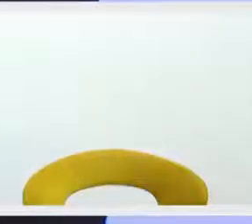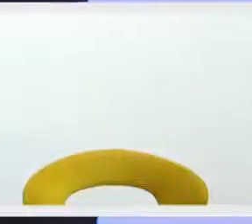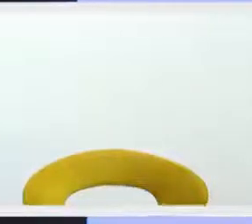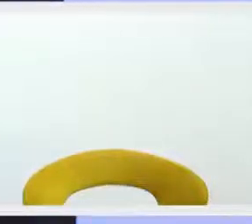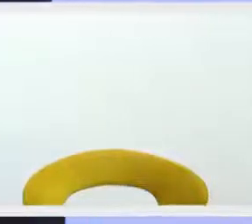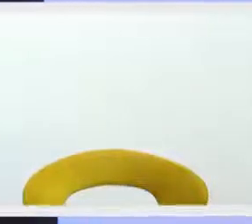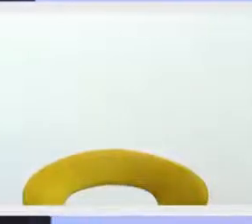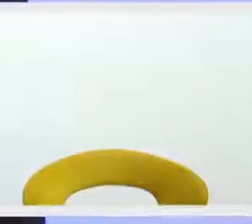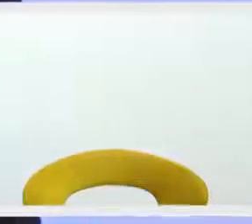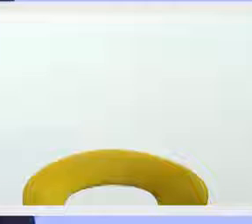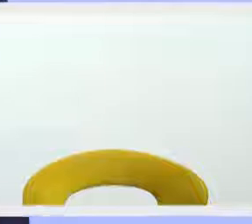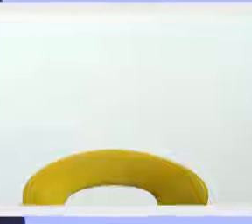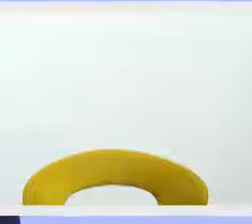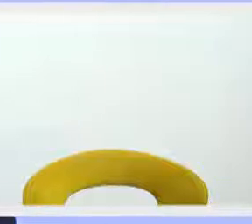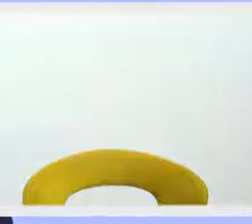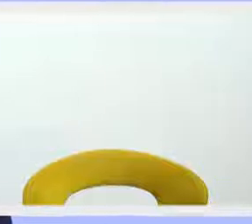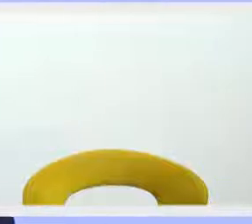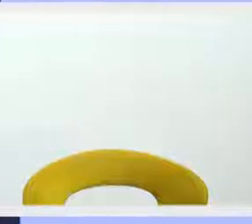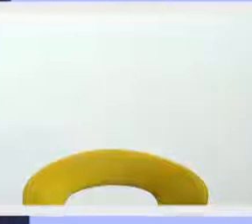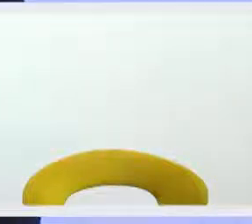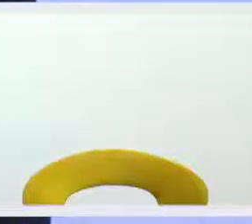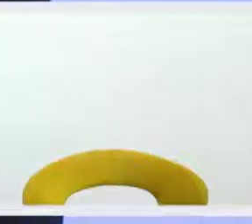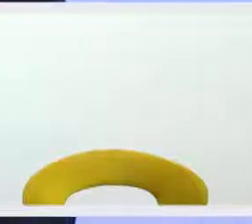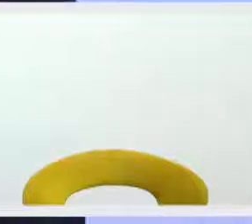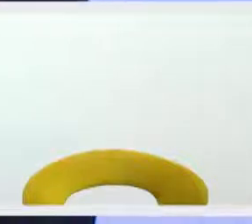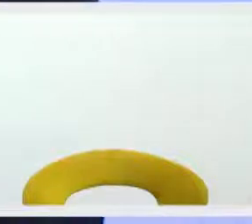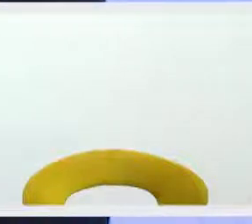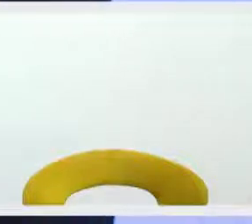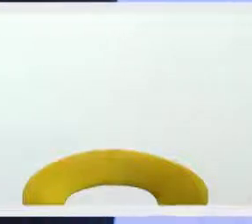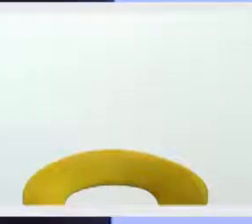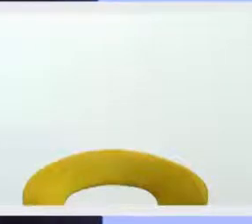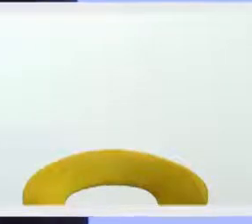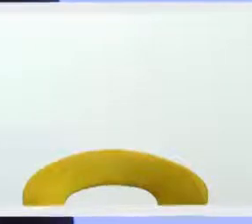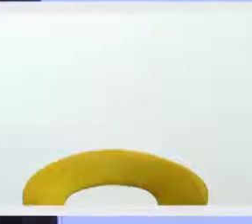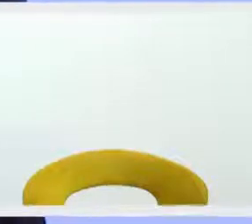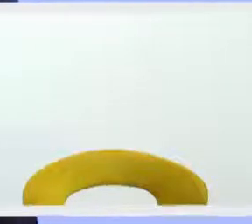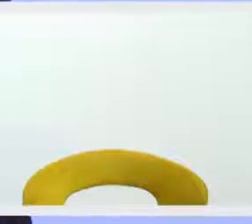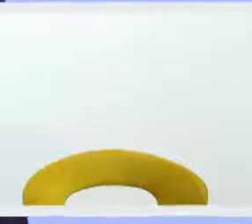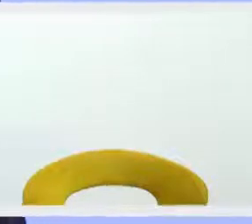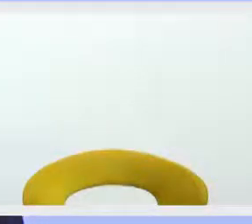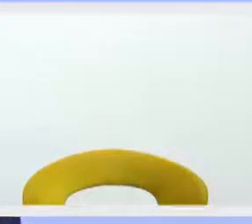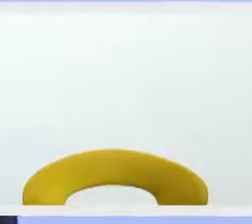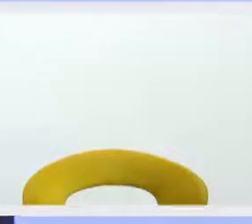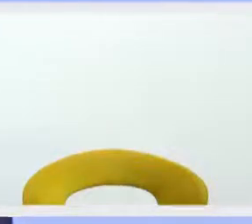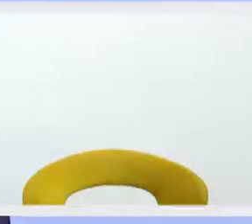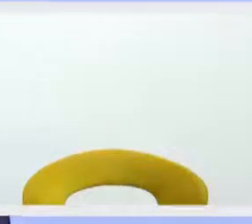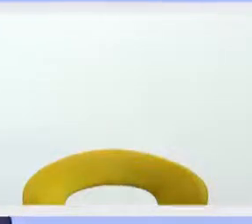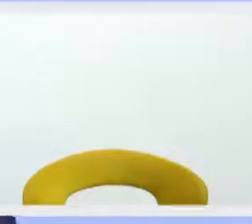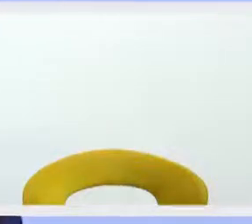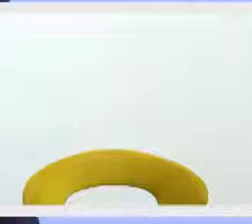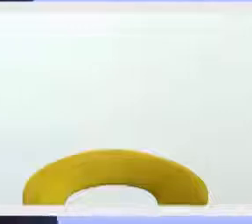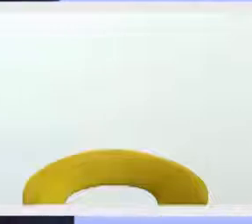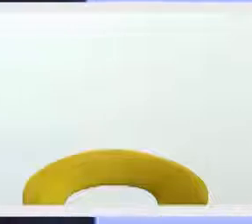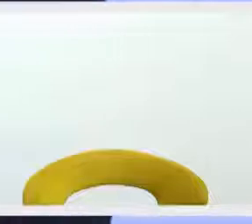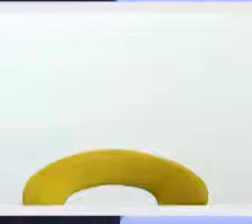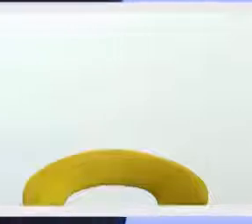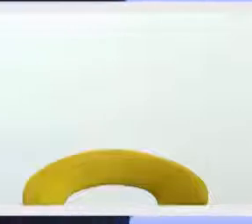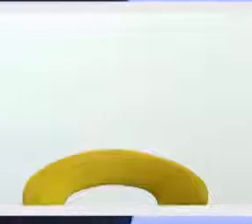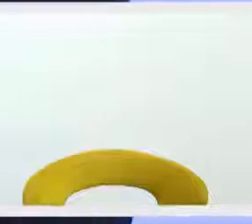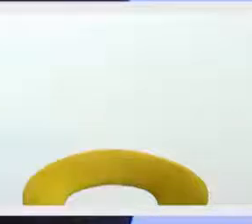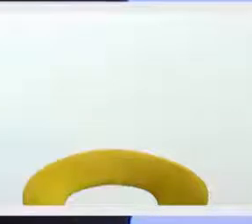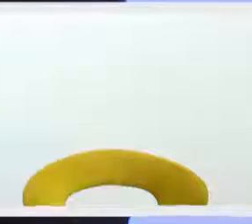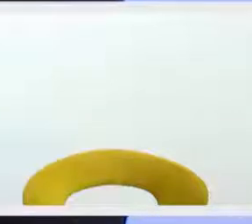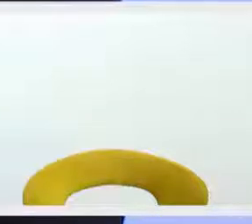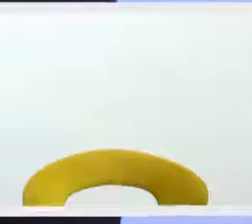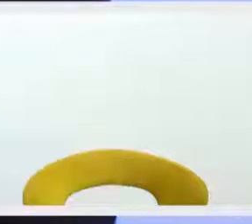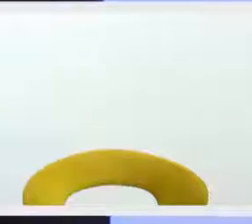first, we built two features which use machine learning to fill in some gaps with content creators when they haven't